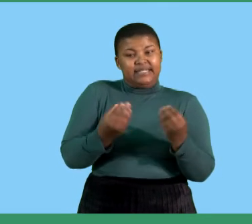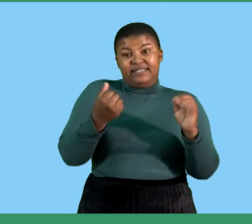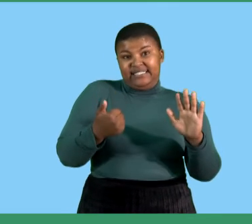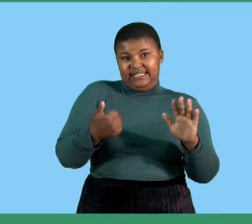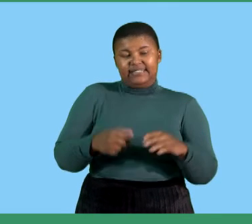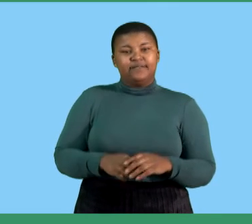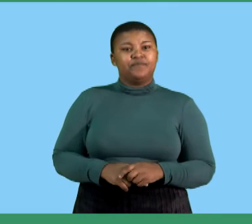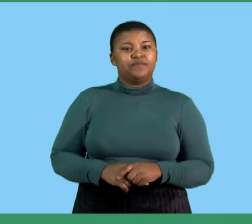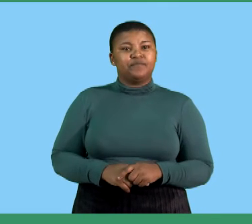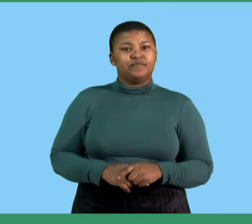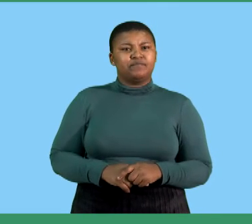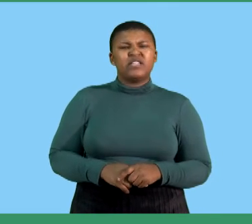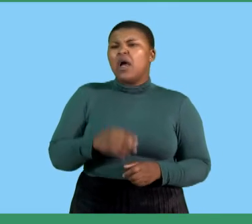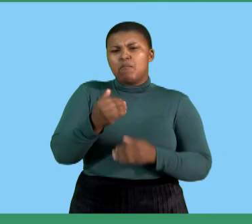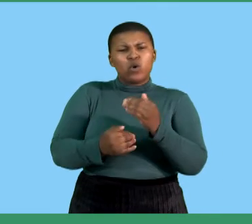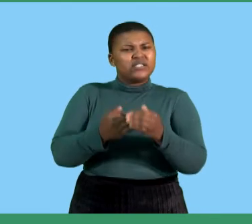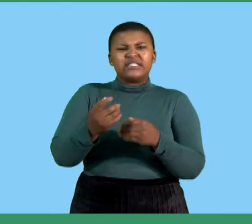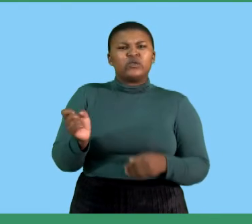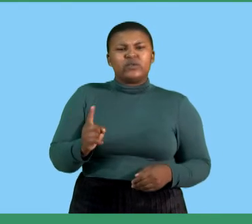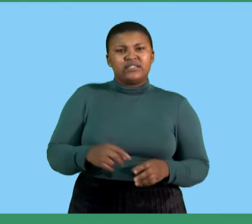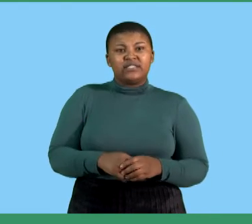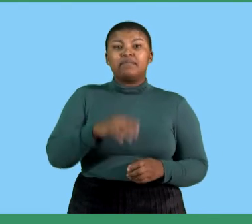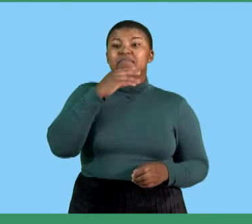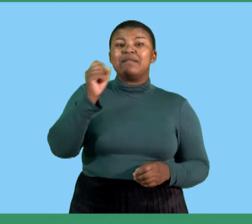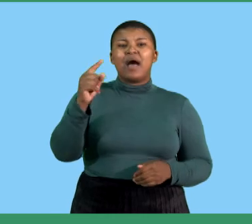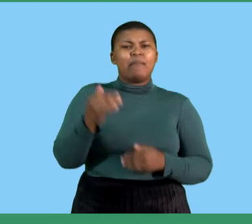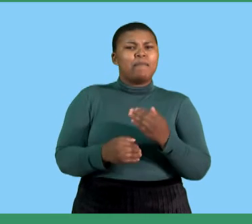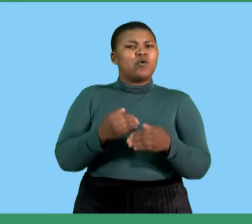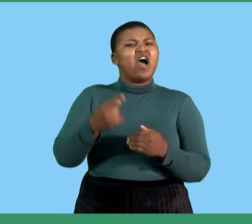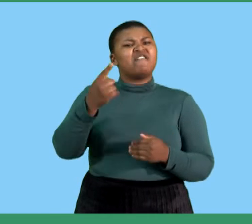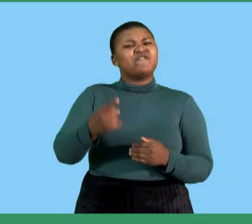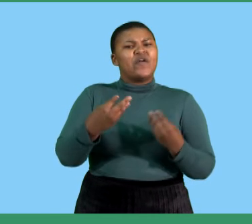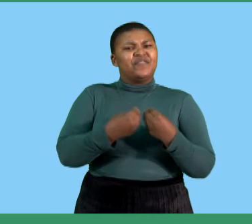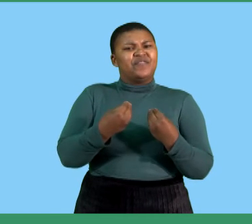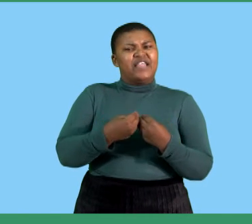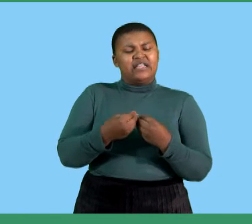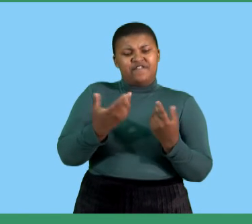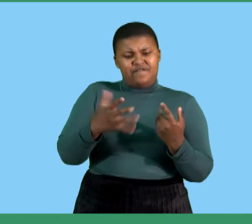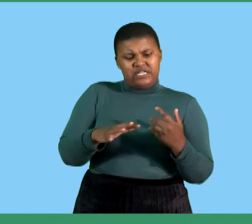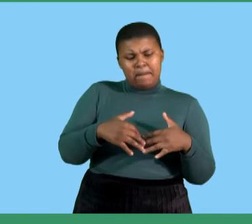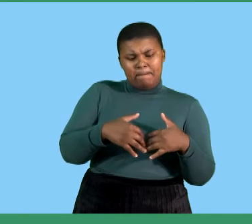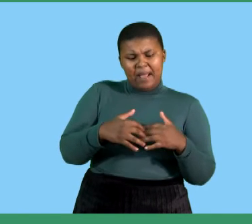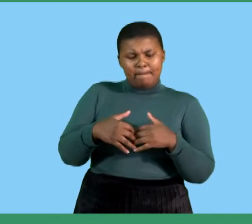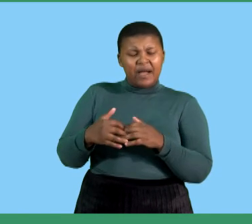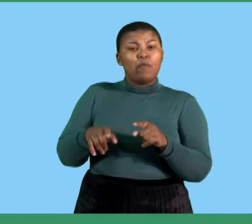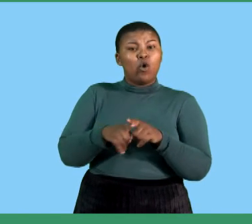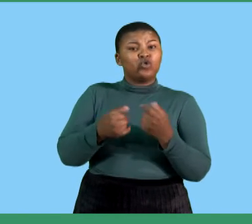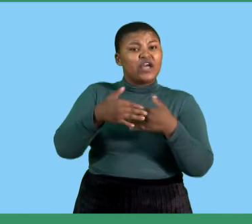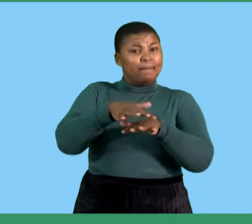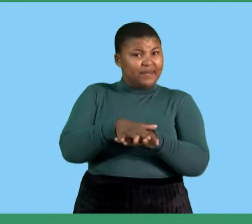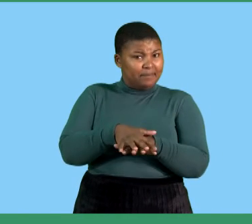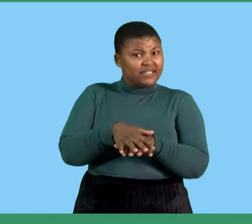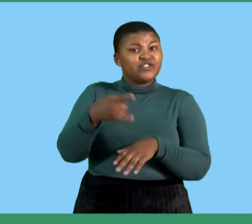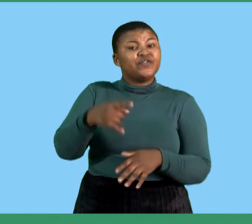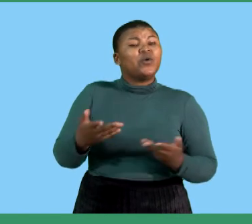mix. What is the process? It refers to the processes that are designed and implemented or put to action